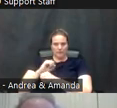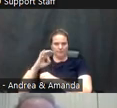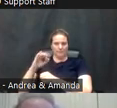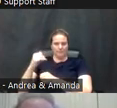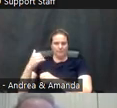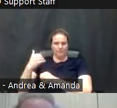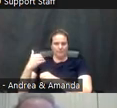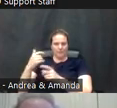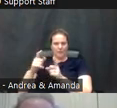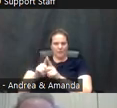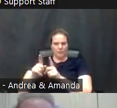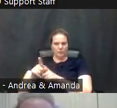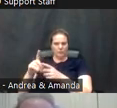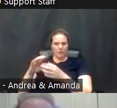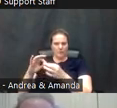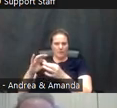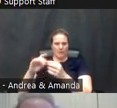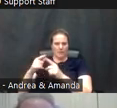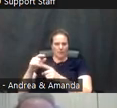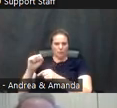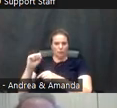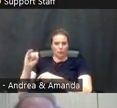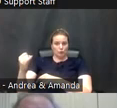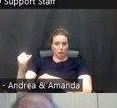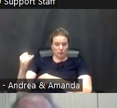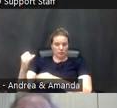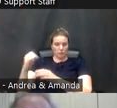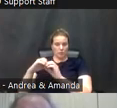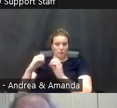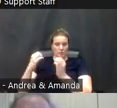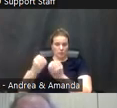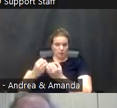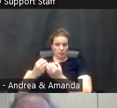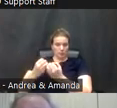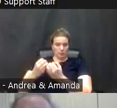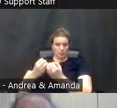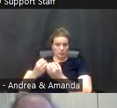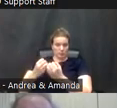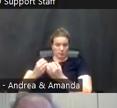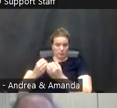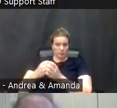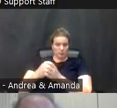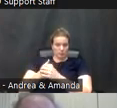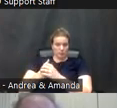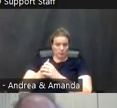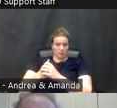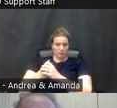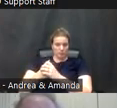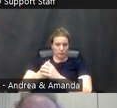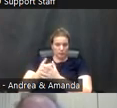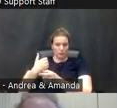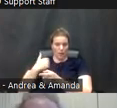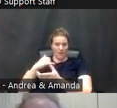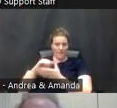are also a comment about social justice organizations. And I don't know that you have